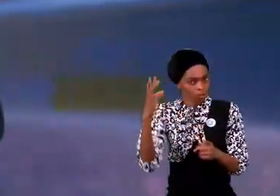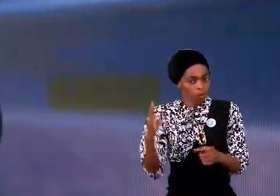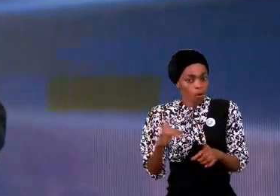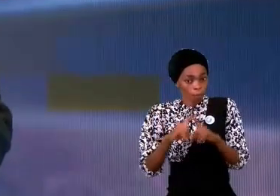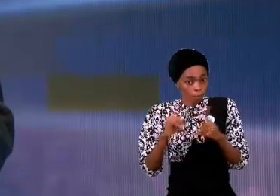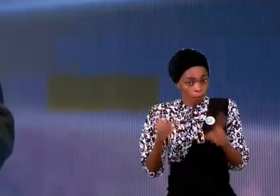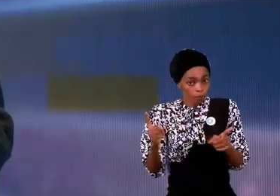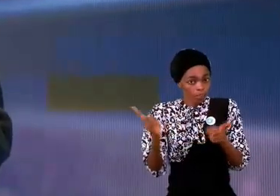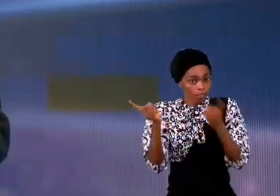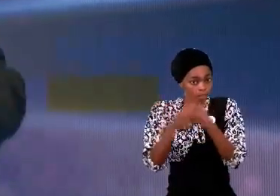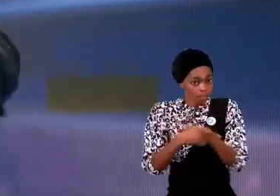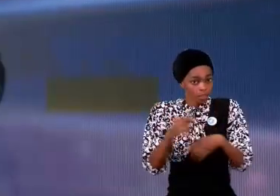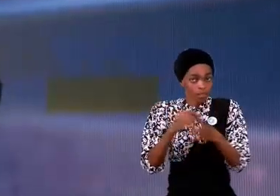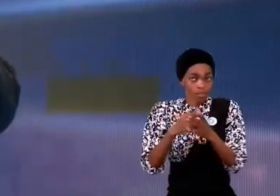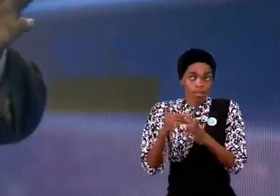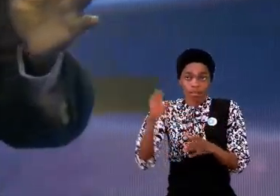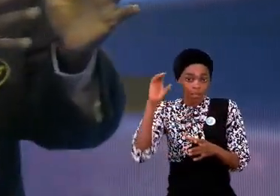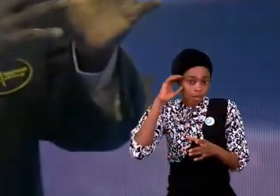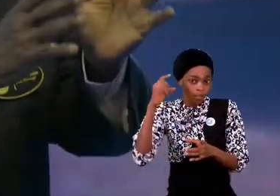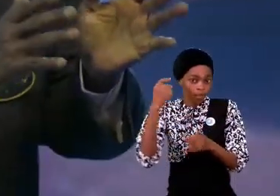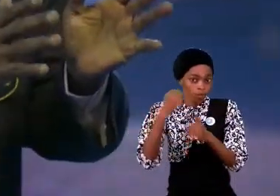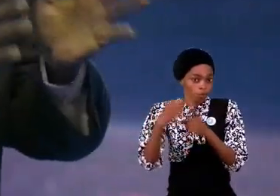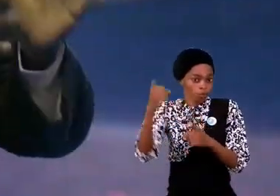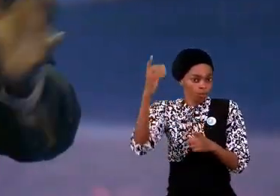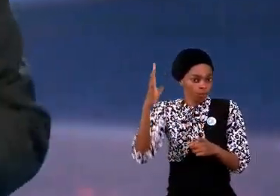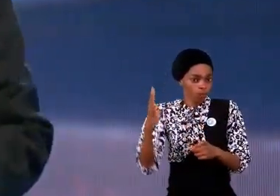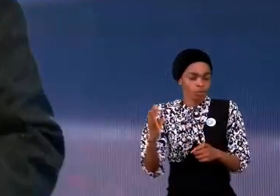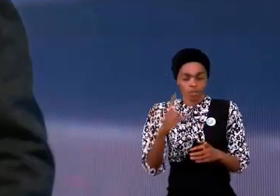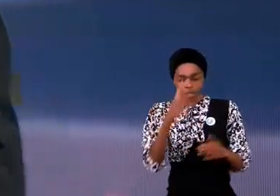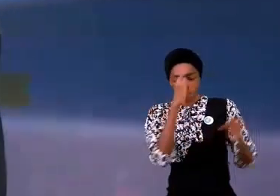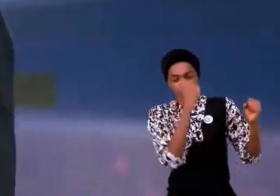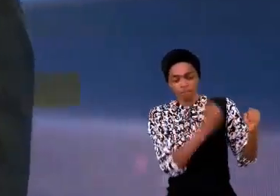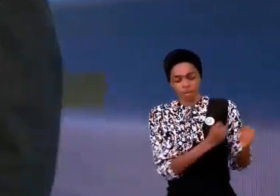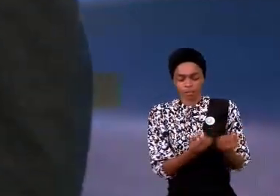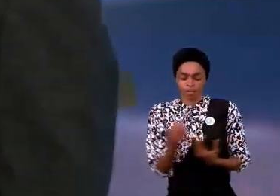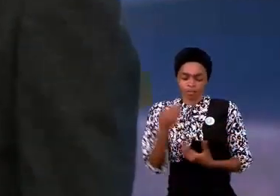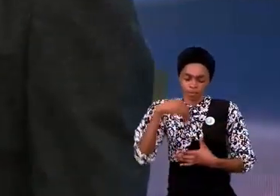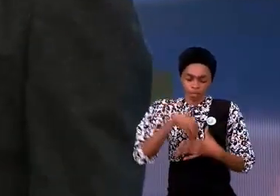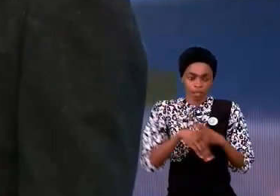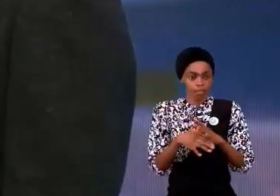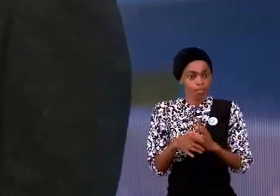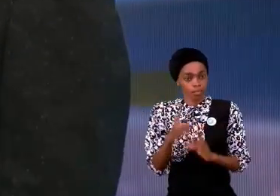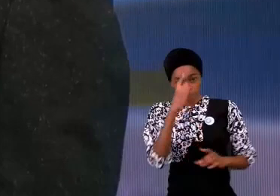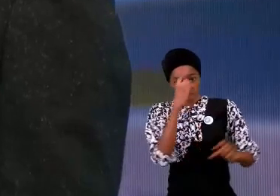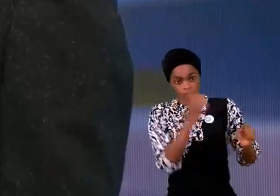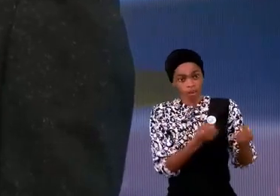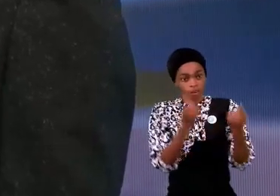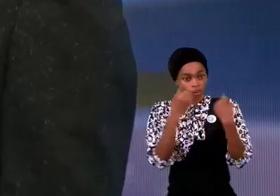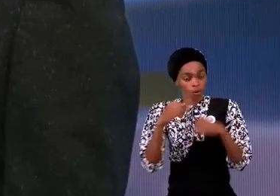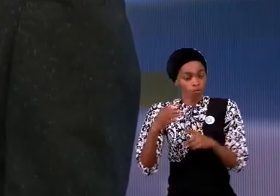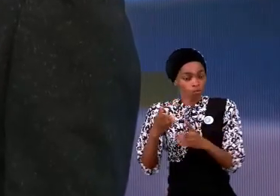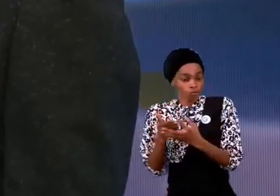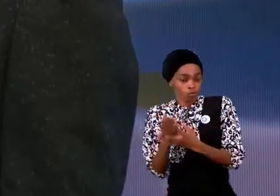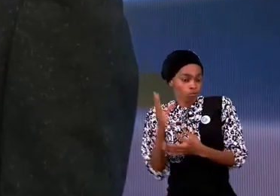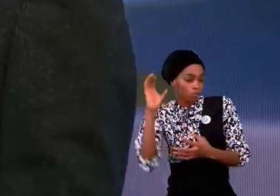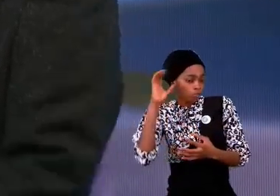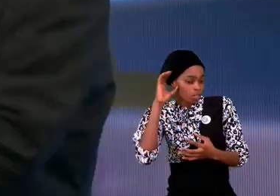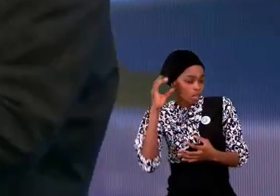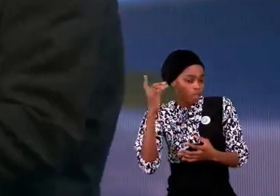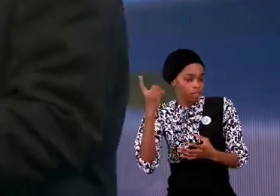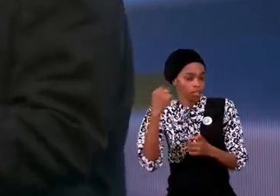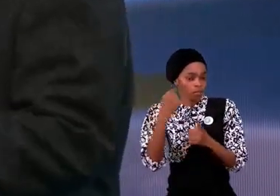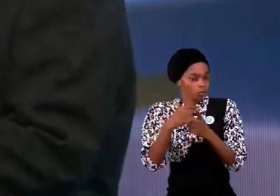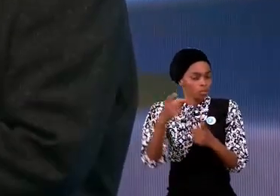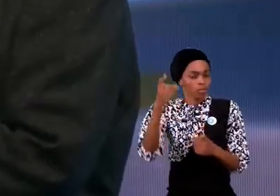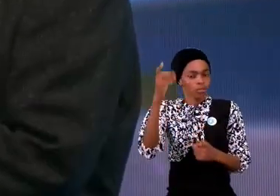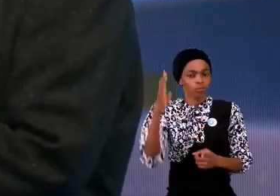hearing by the word of God. He heard the word that cannot fail, the word